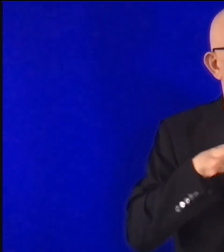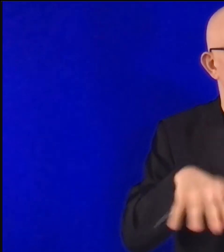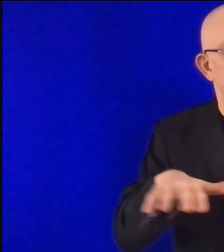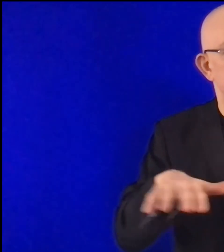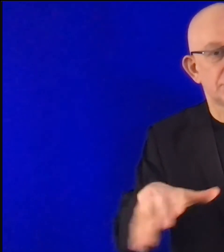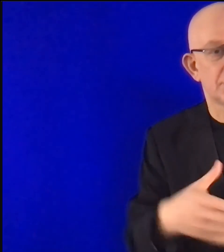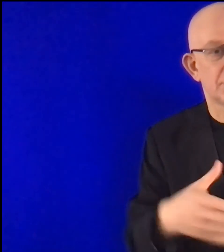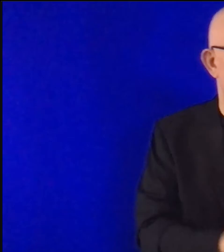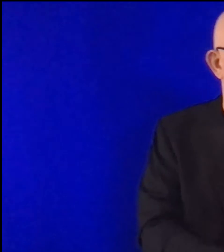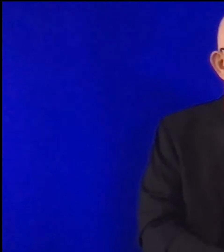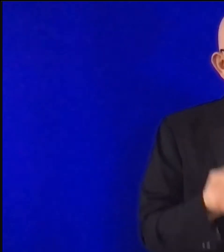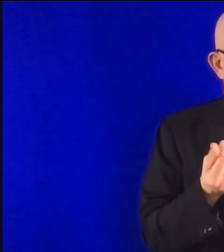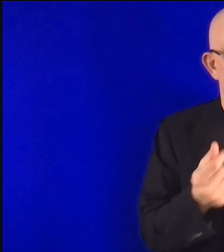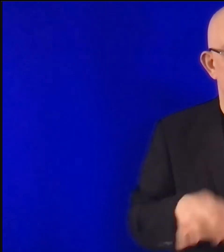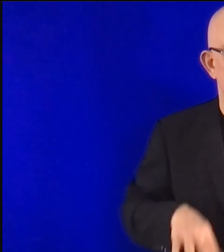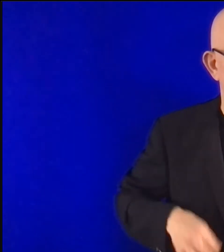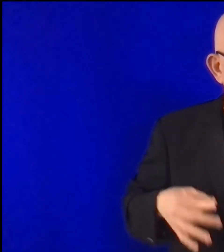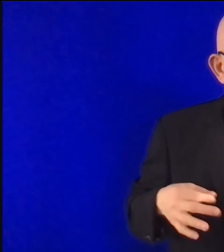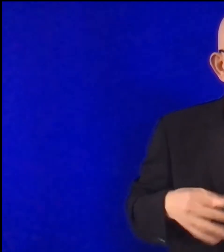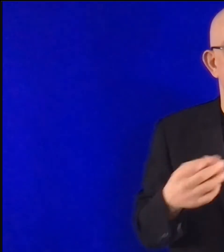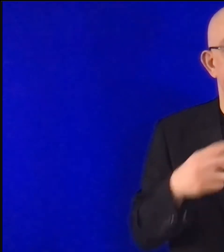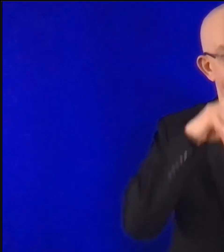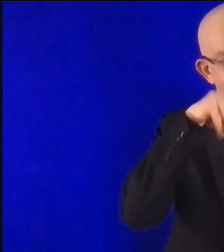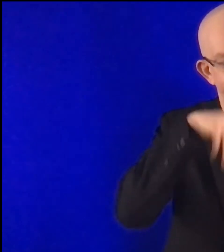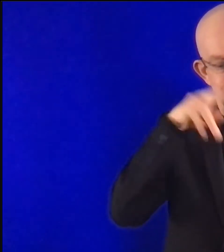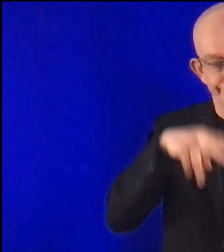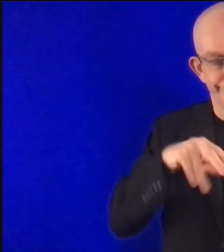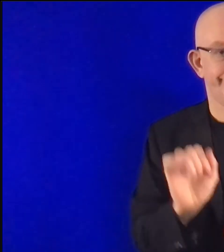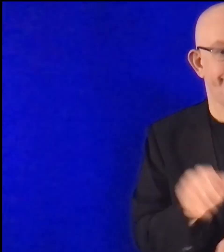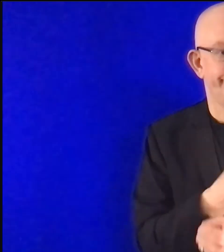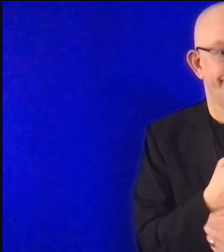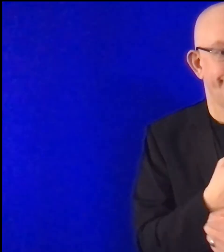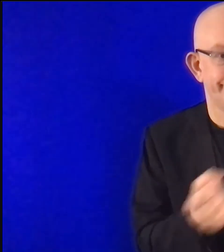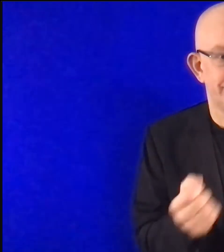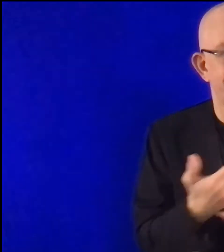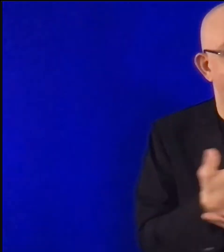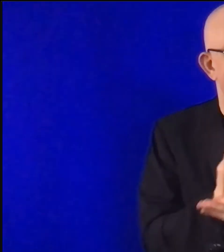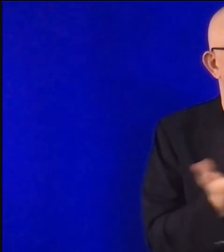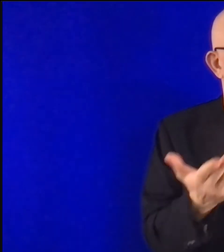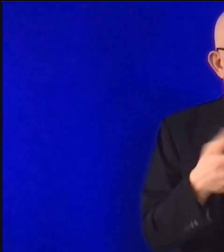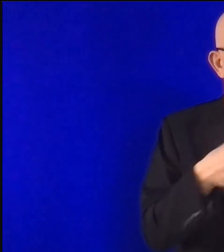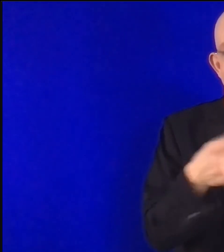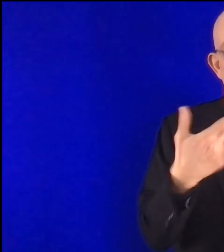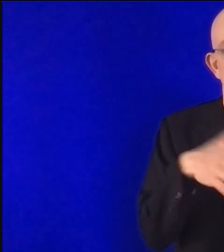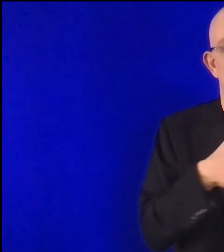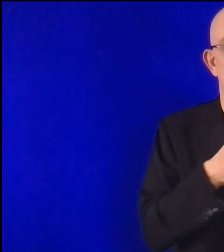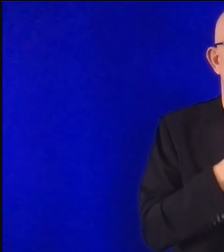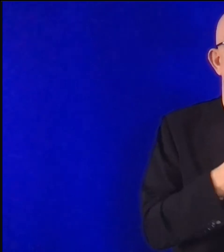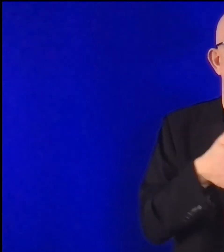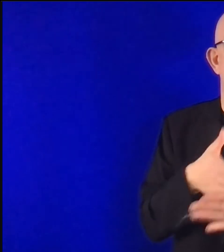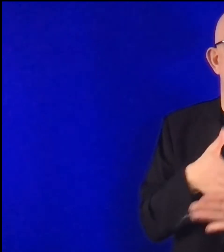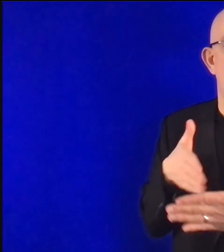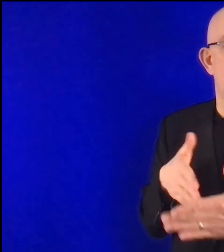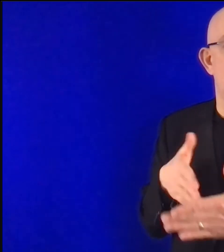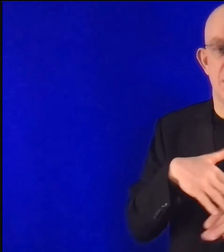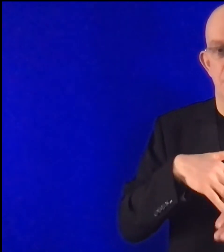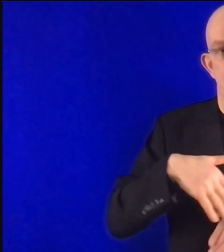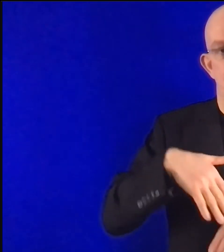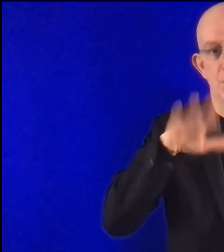give a last instance about spinal cord injury people. Like we all know that after spinal cord injury,